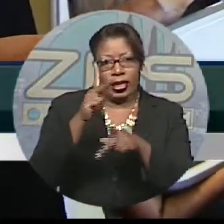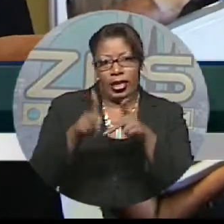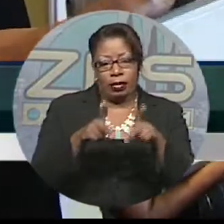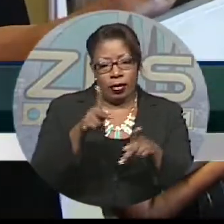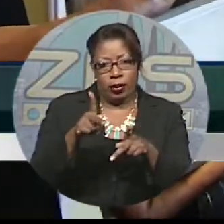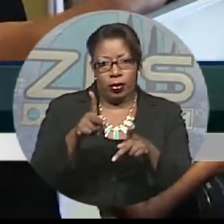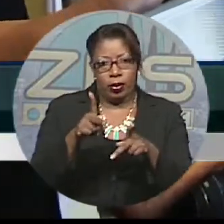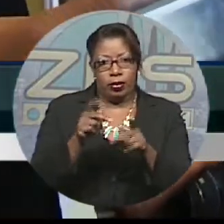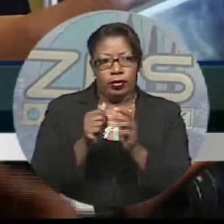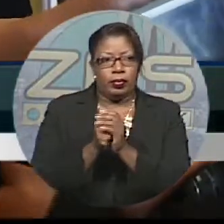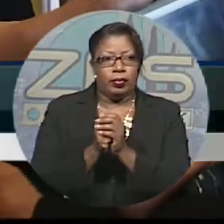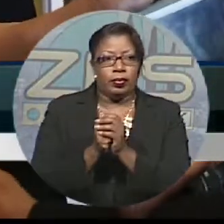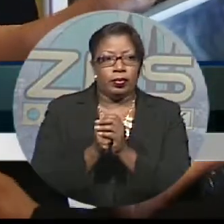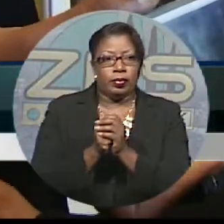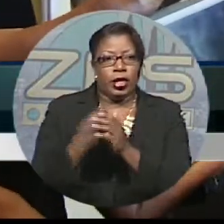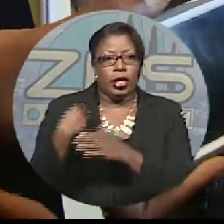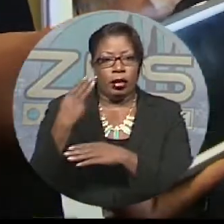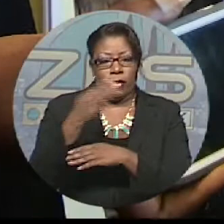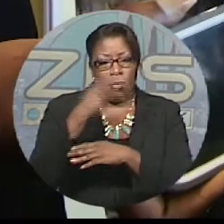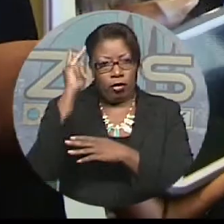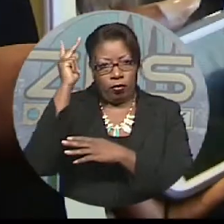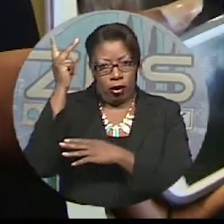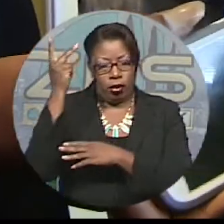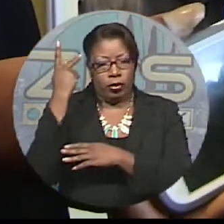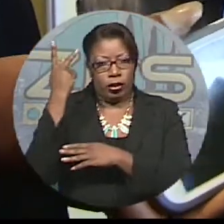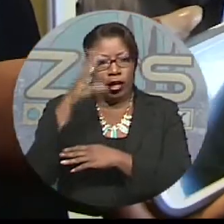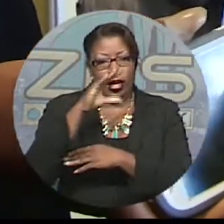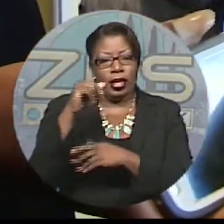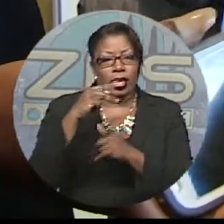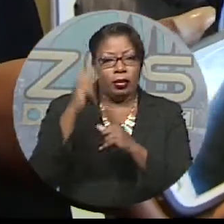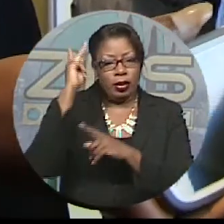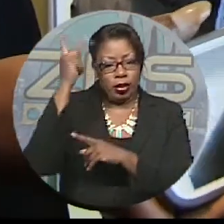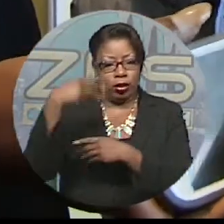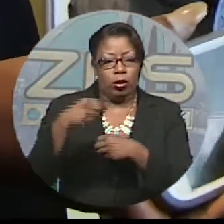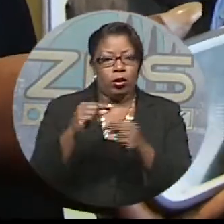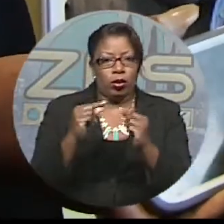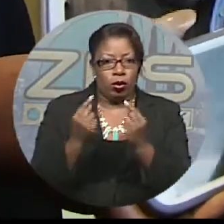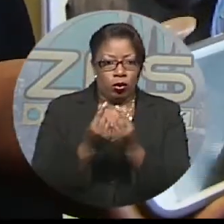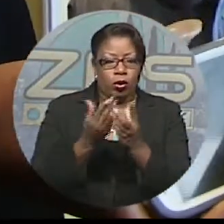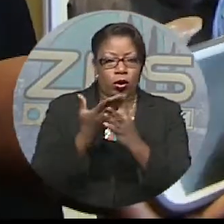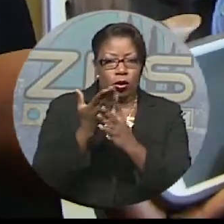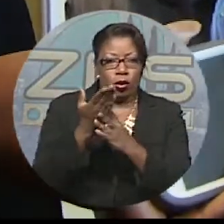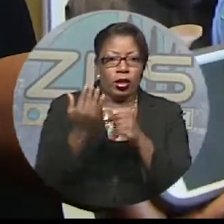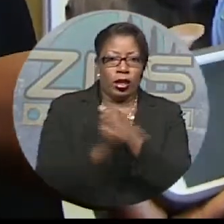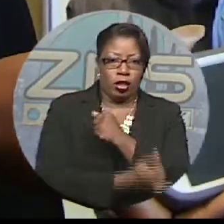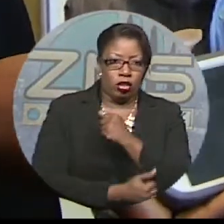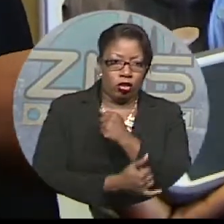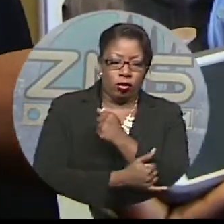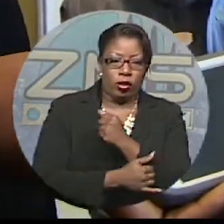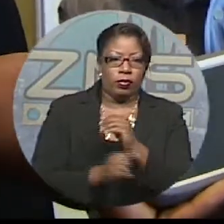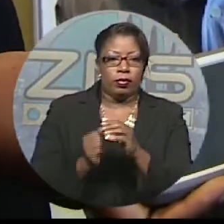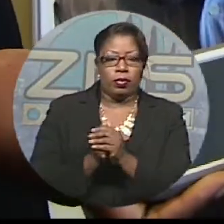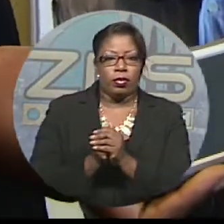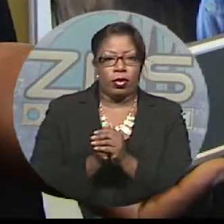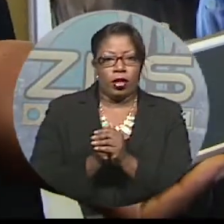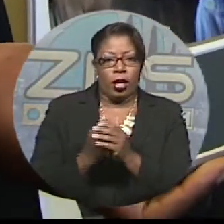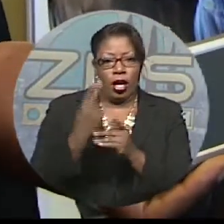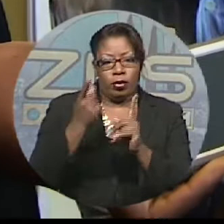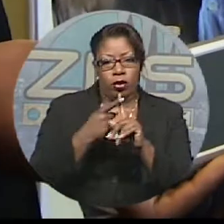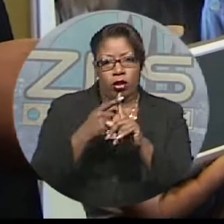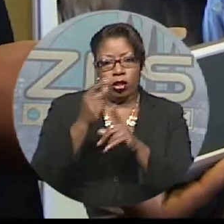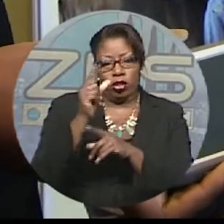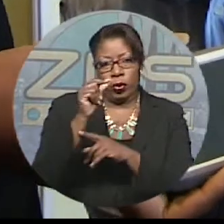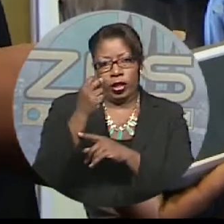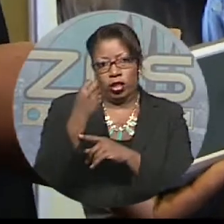people, the members of parliament and the political organizations throughout the country. Now, in the lead up to the 2012